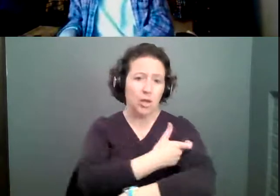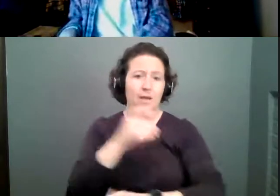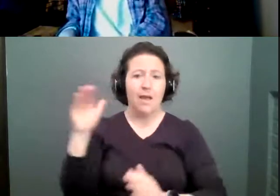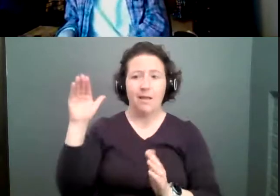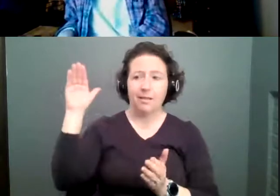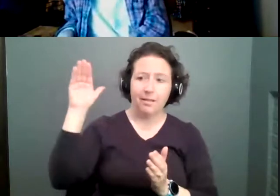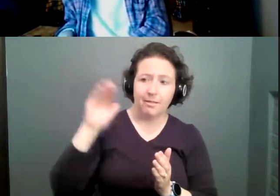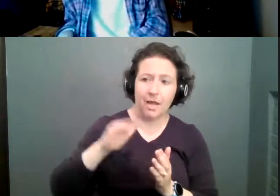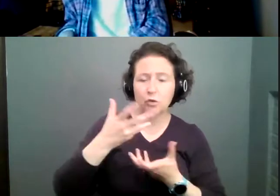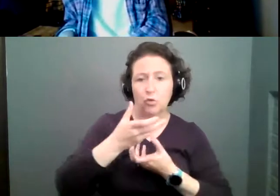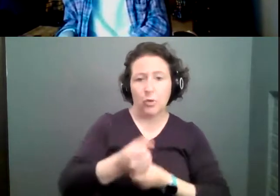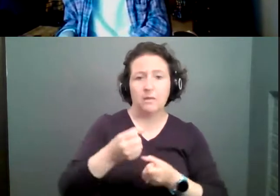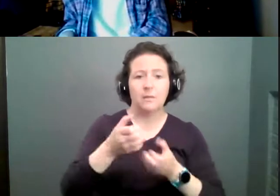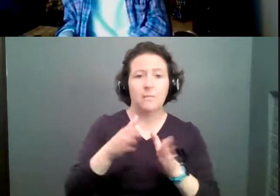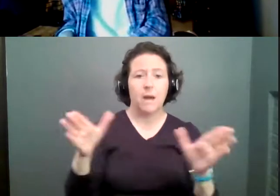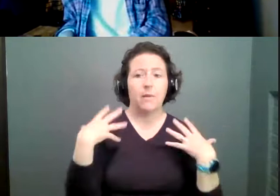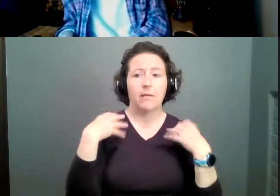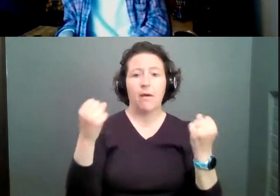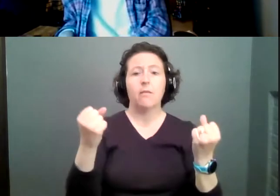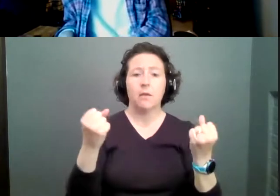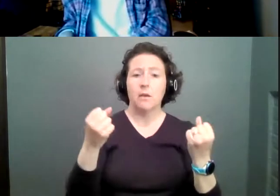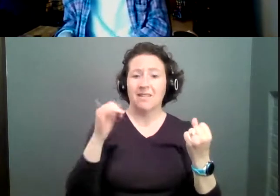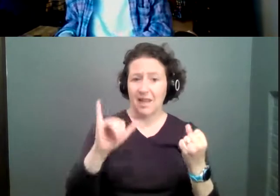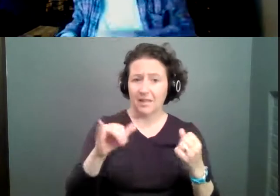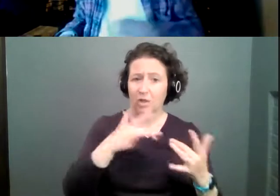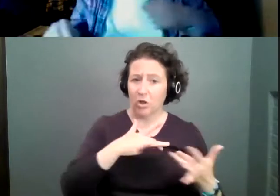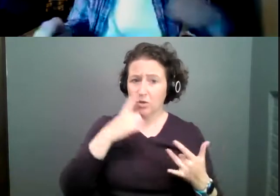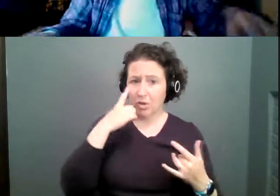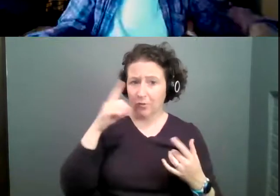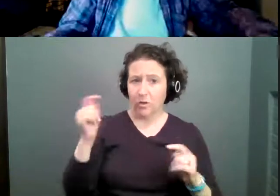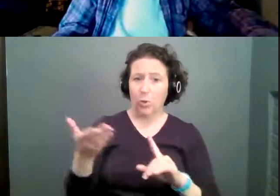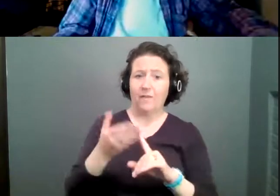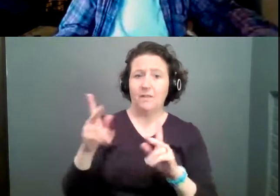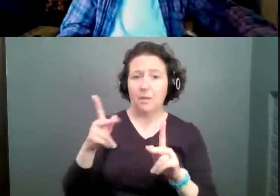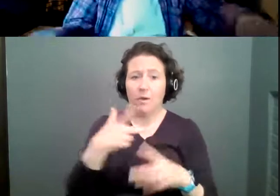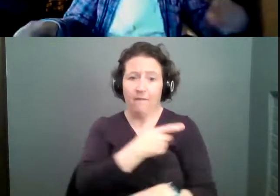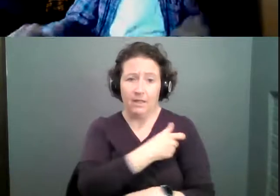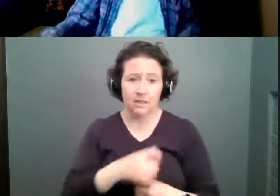health officials. Is this a big concern as you try to convince more people to get vaccinated?